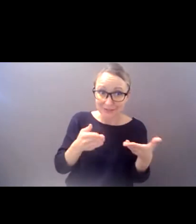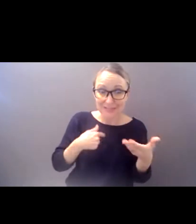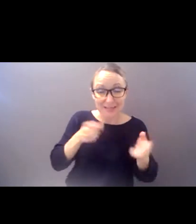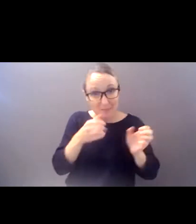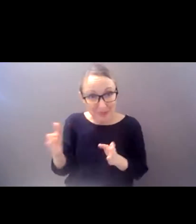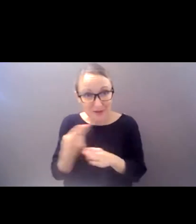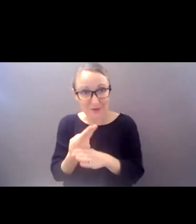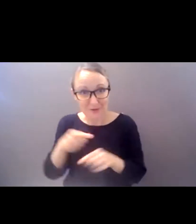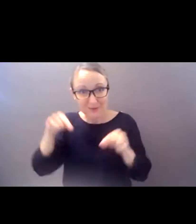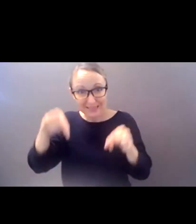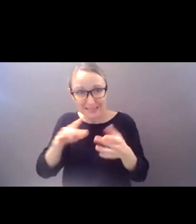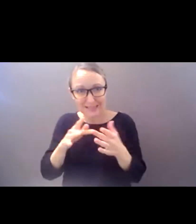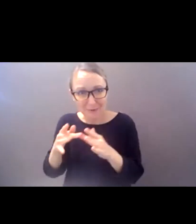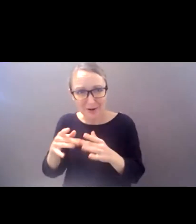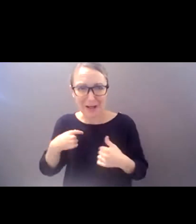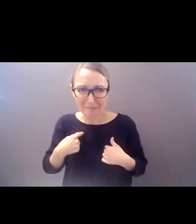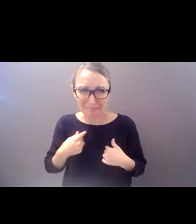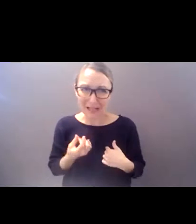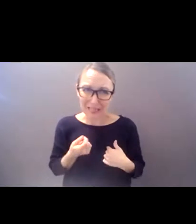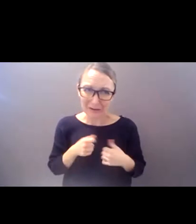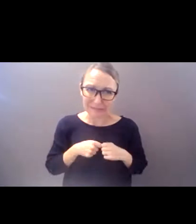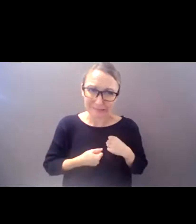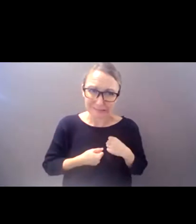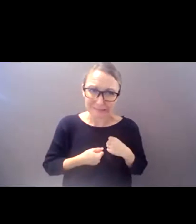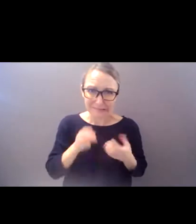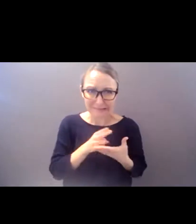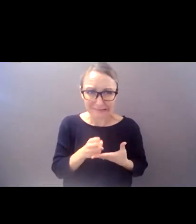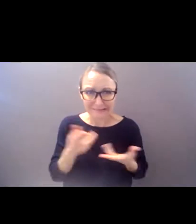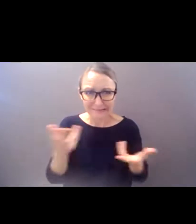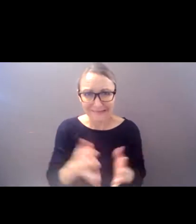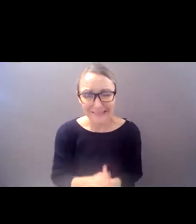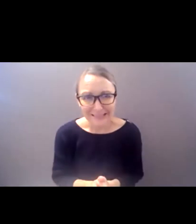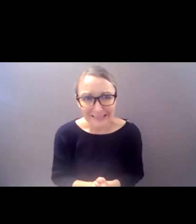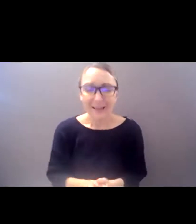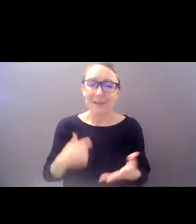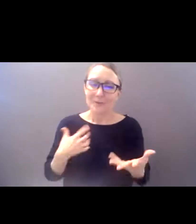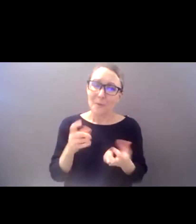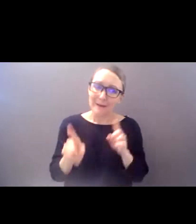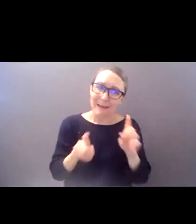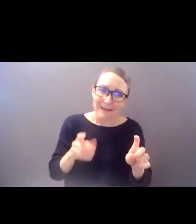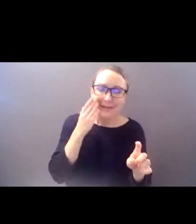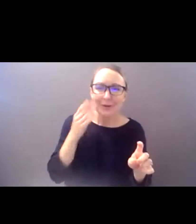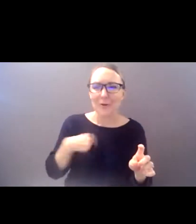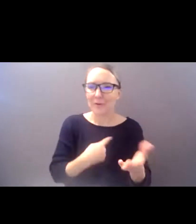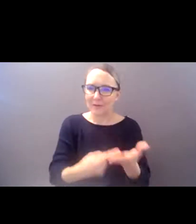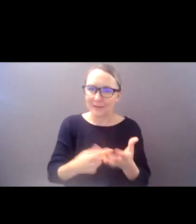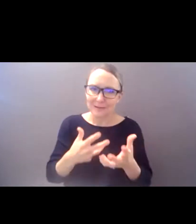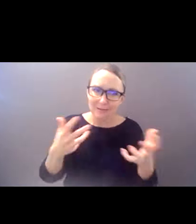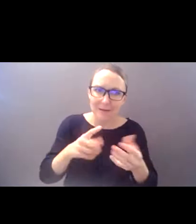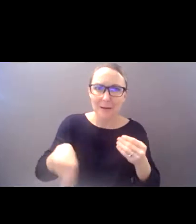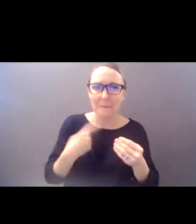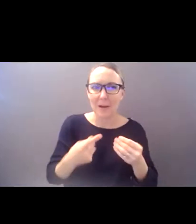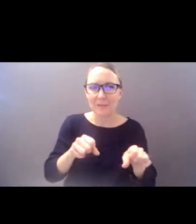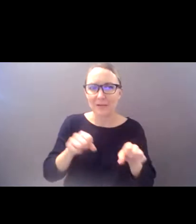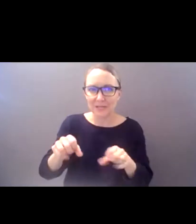network, it kind of broke my heart. So I want to ask, I know we've had a lot of conversation around potentially